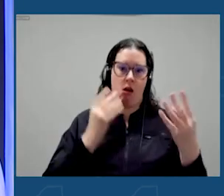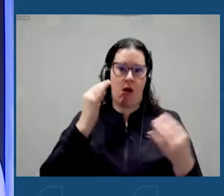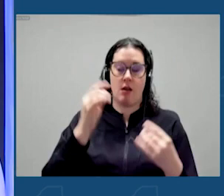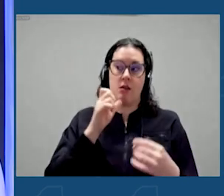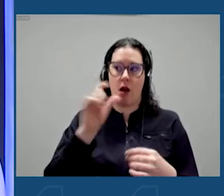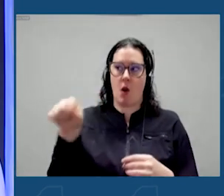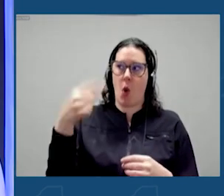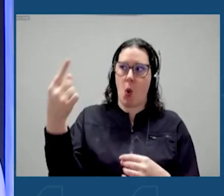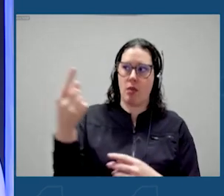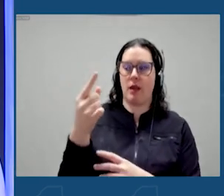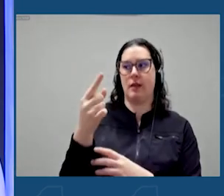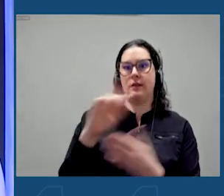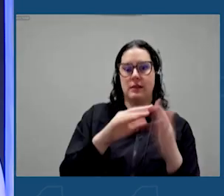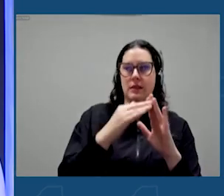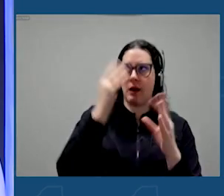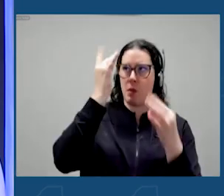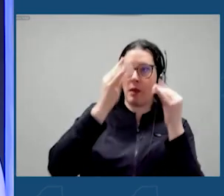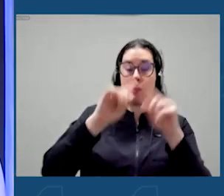the country.